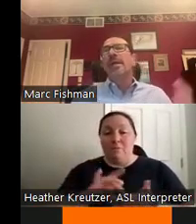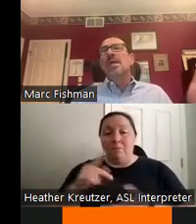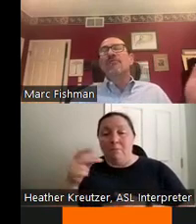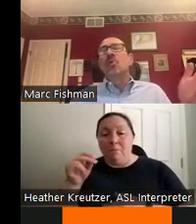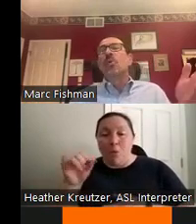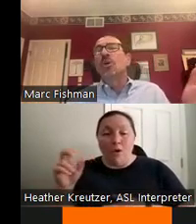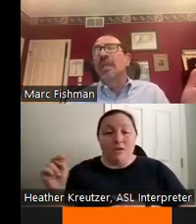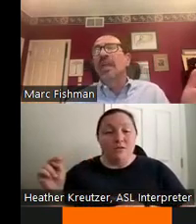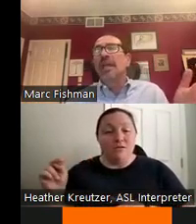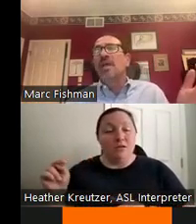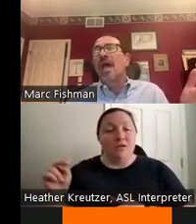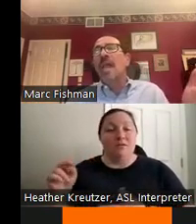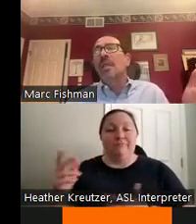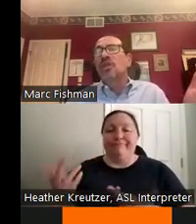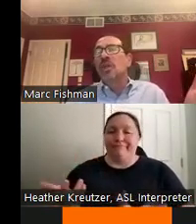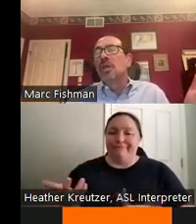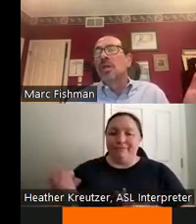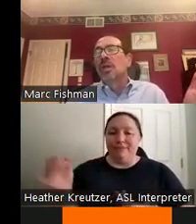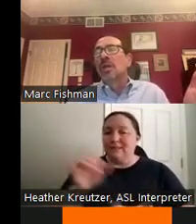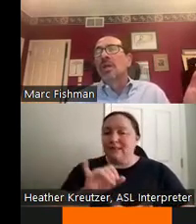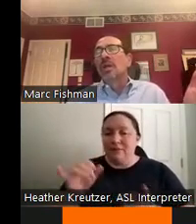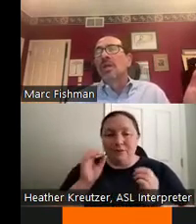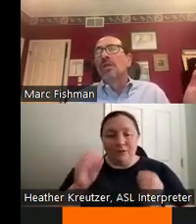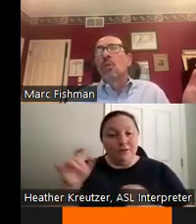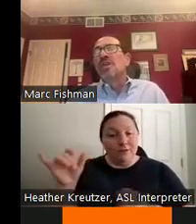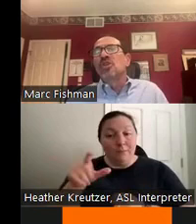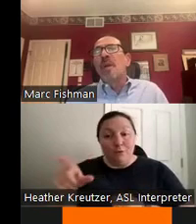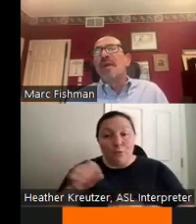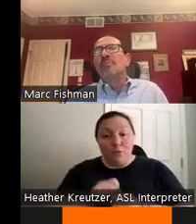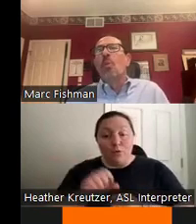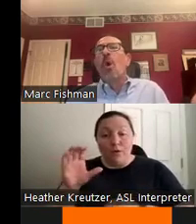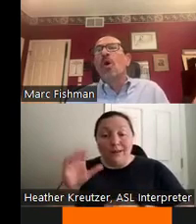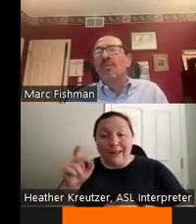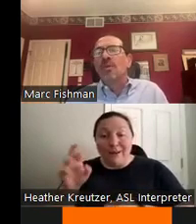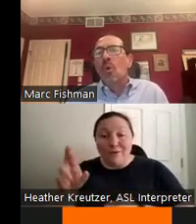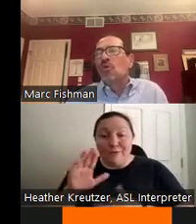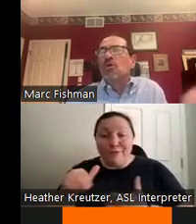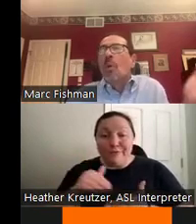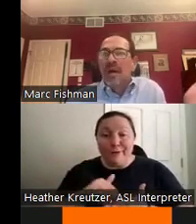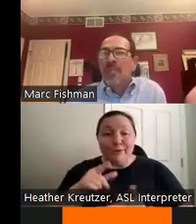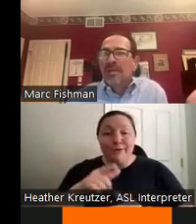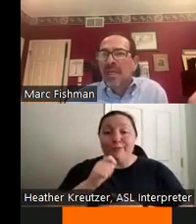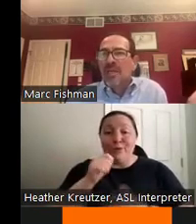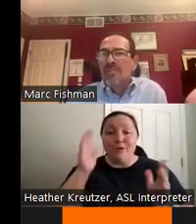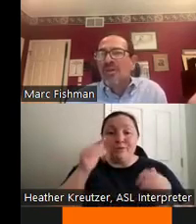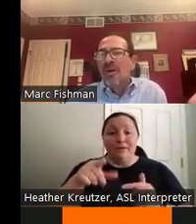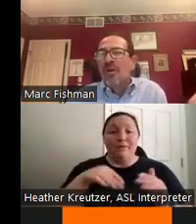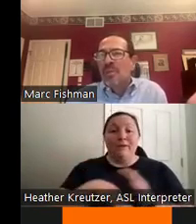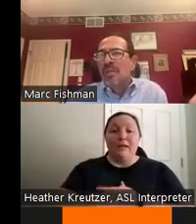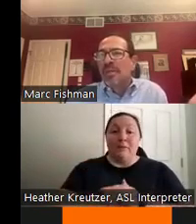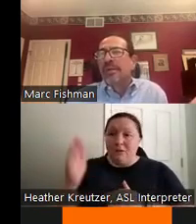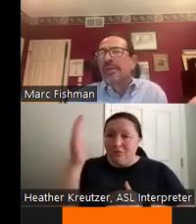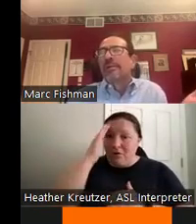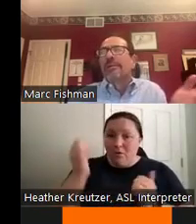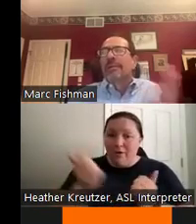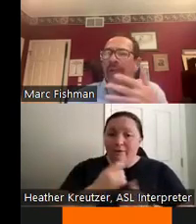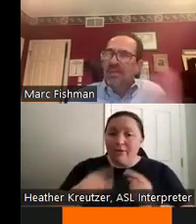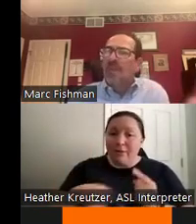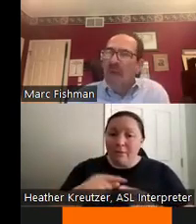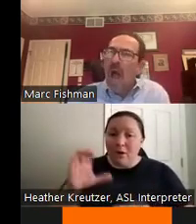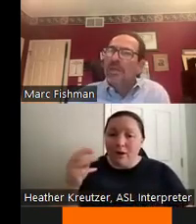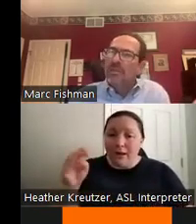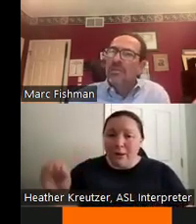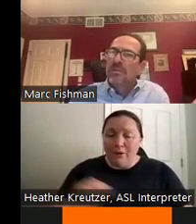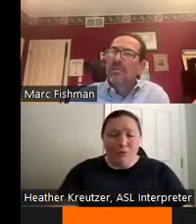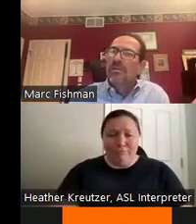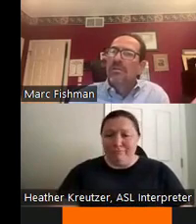Just like if you were working in oncology, you wouldn't expect them to walk in the door knowing about the chemotherapy.